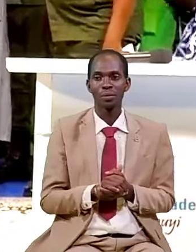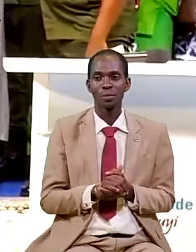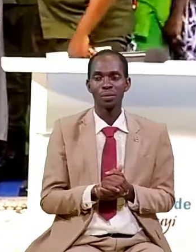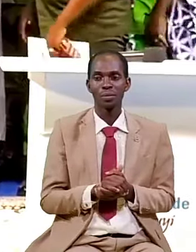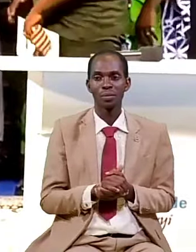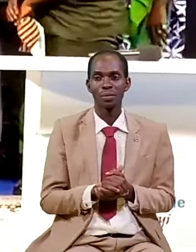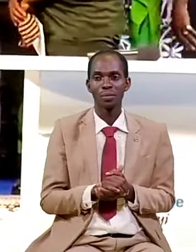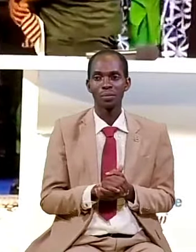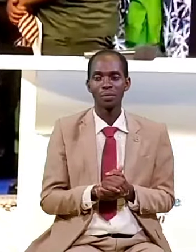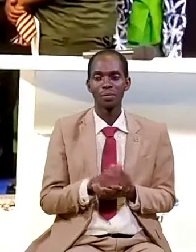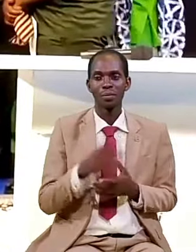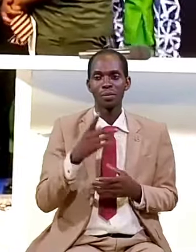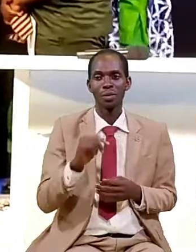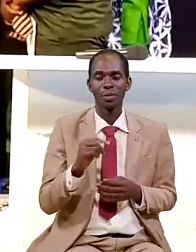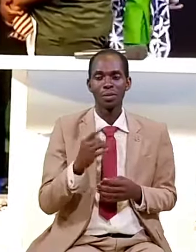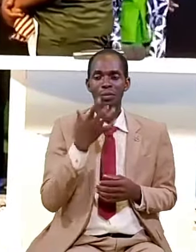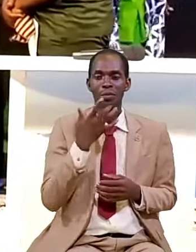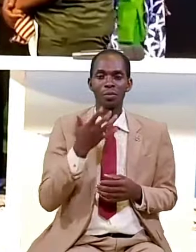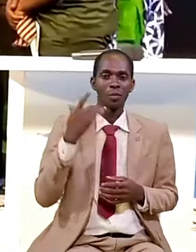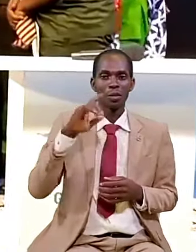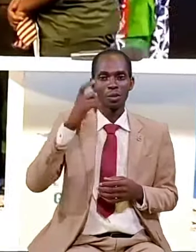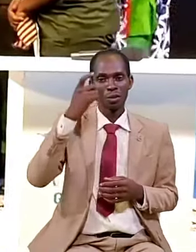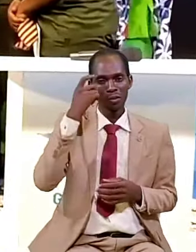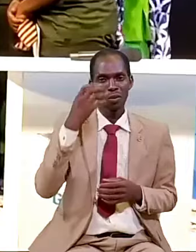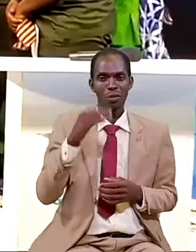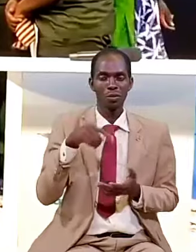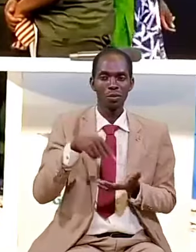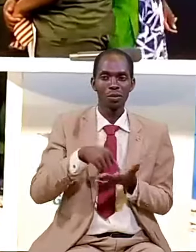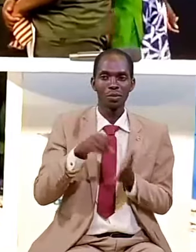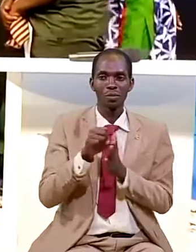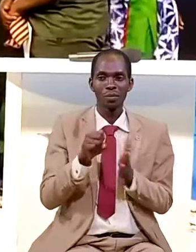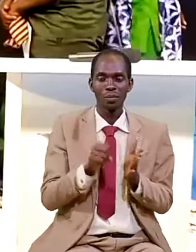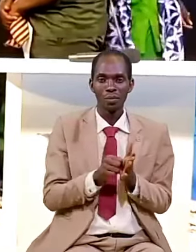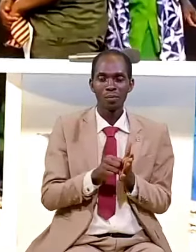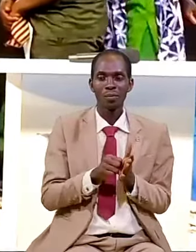former Governor of Taraba State, Julie Nyame,